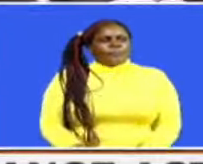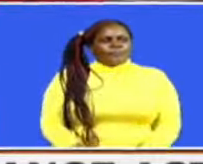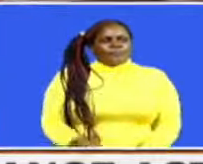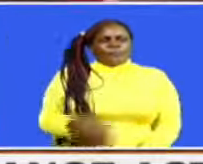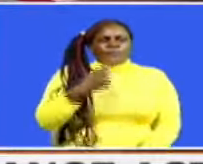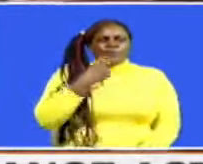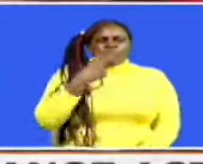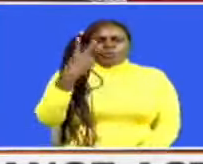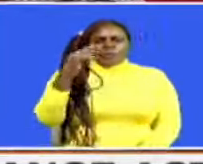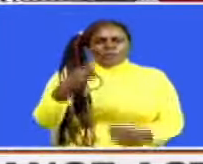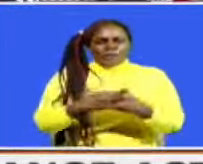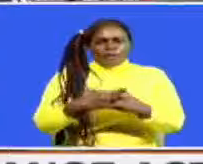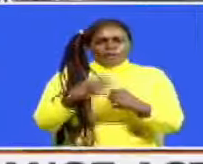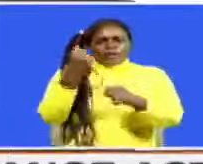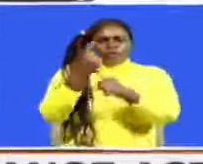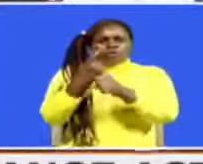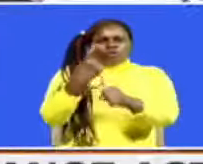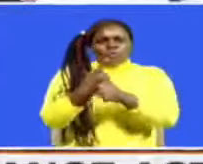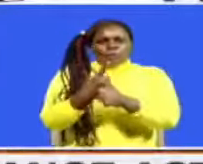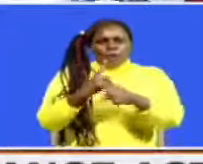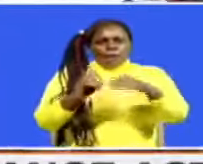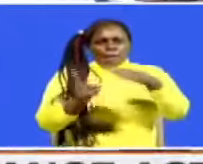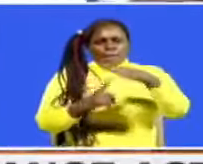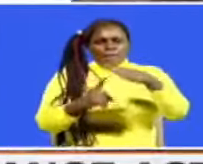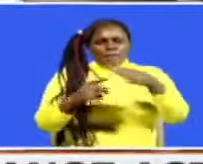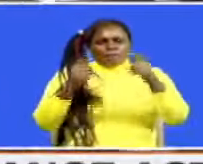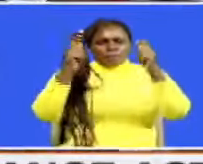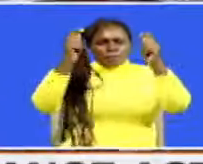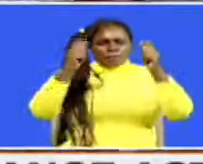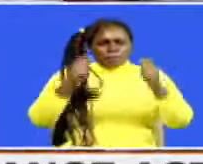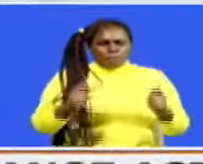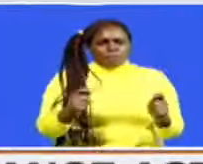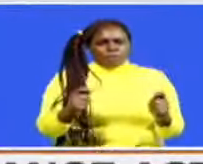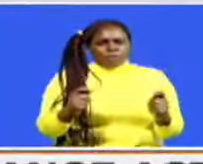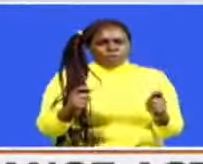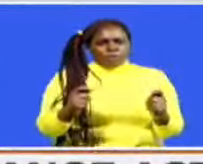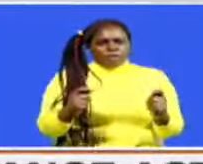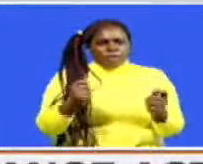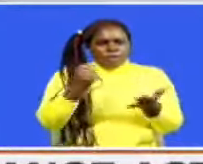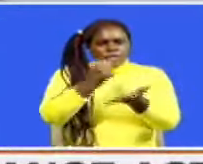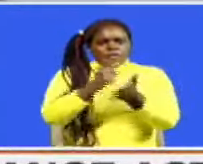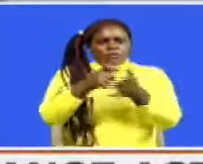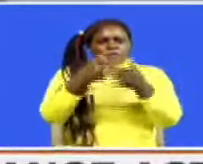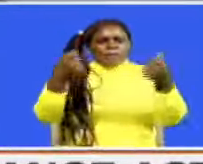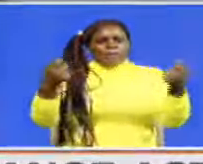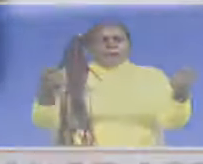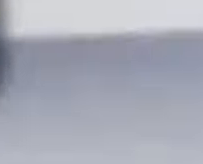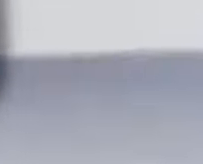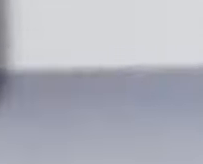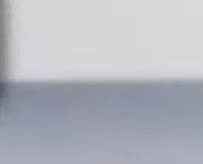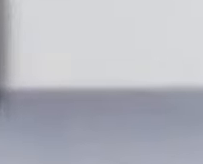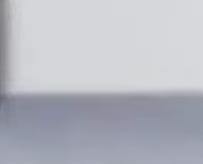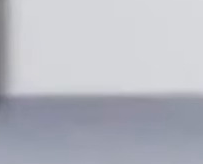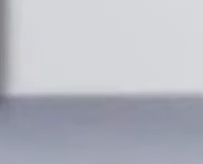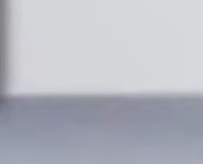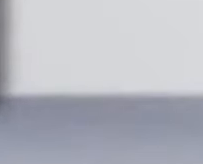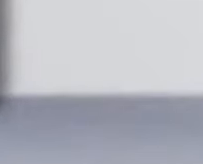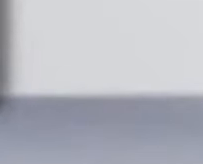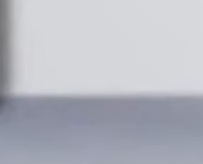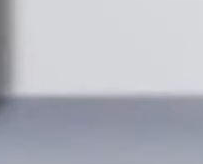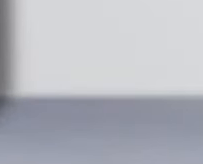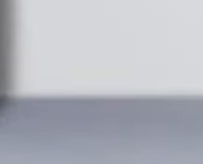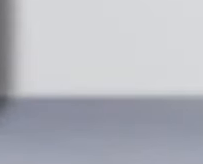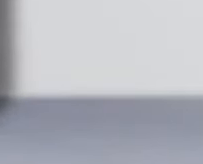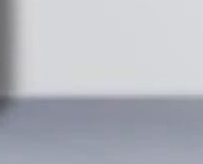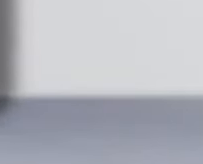On Tuesday, 28th November, the Health Ministry placed an advertisement in a section of local media on commencement of public participation process on the Social